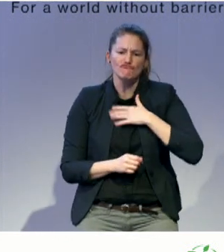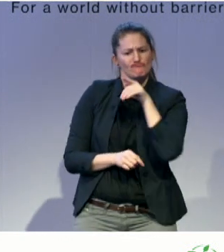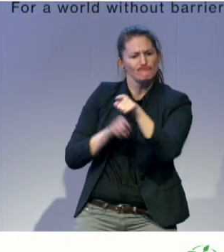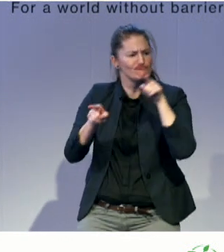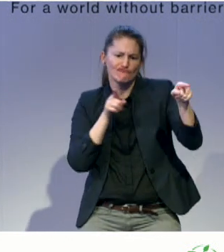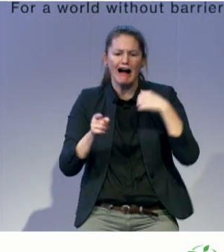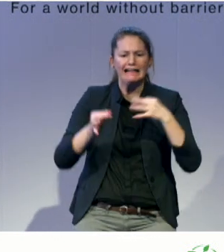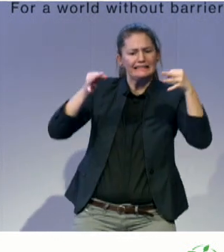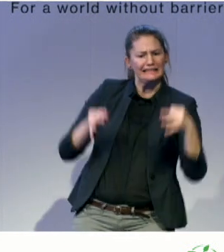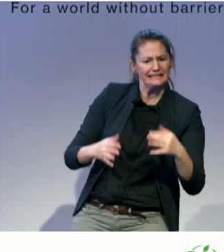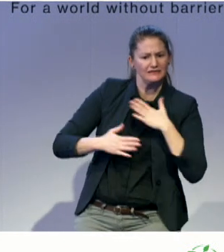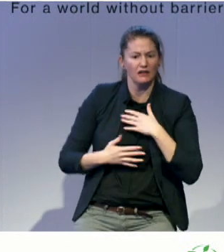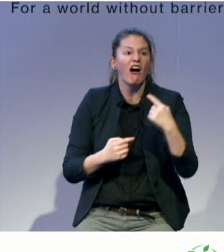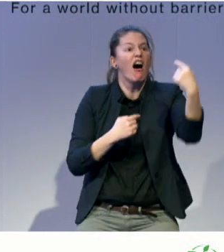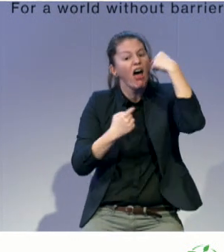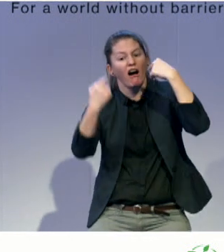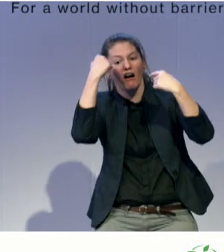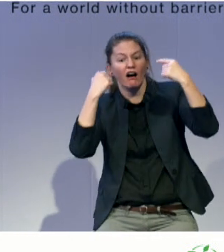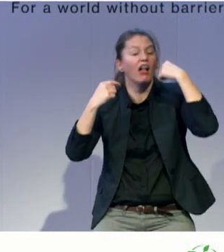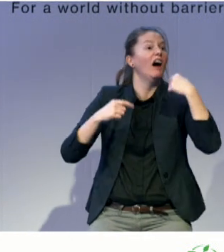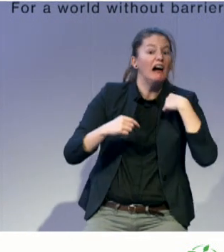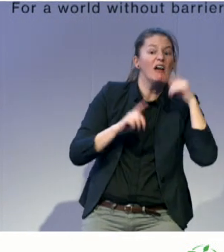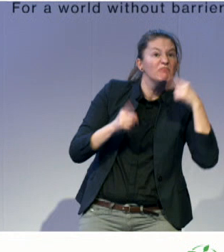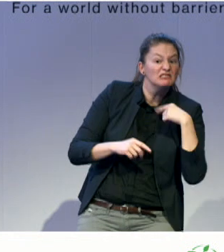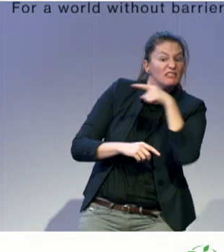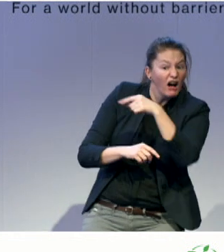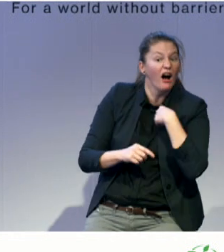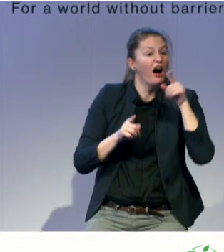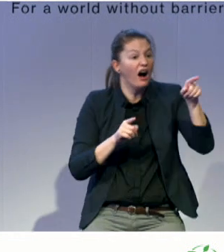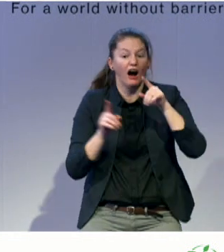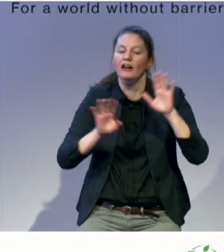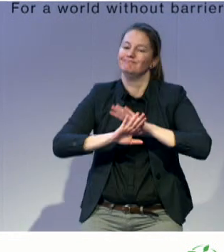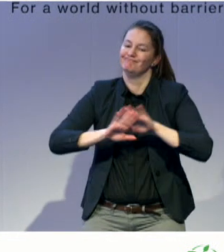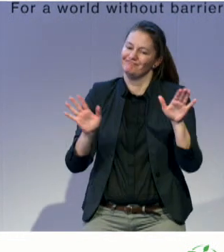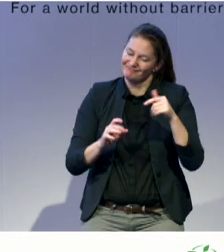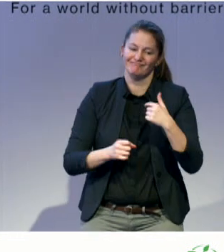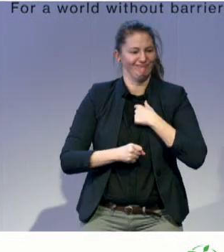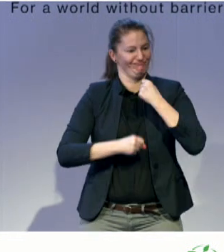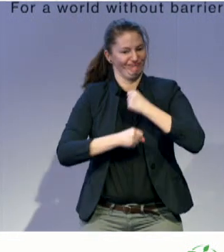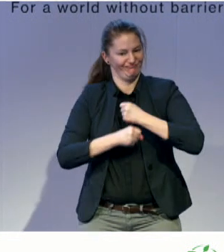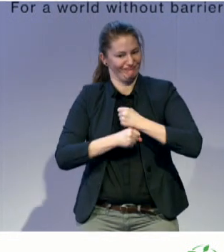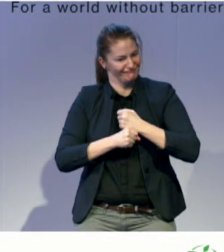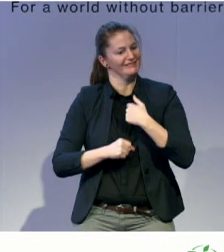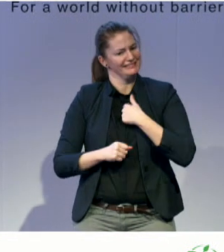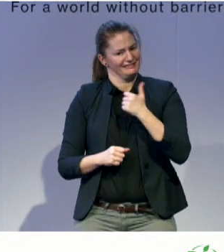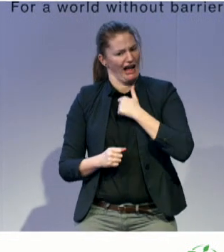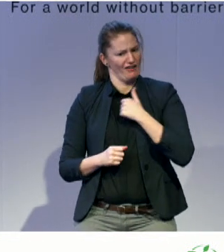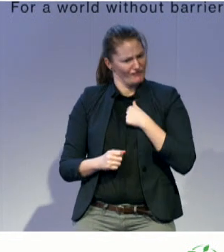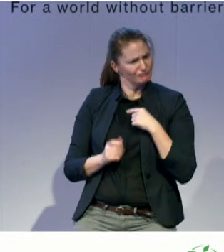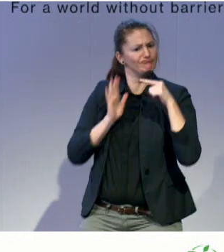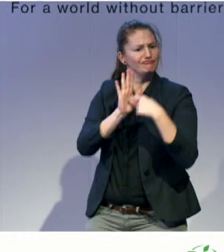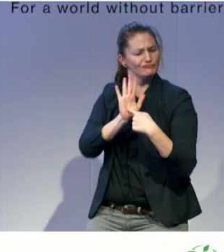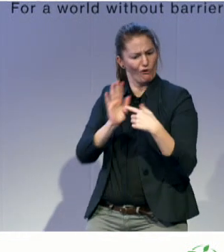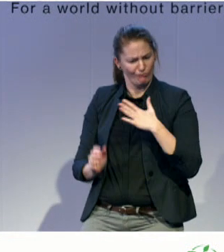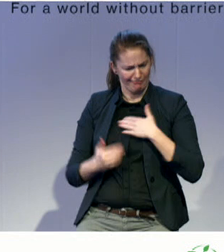to live. Likewise, work is a way for individuals to affirm their own identity, an identity not as